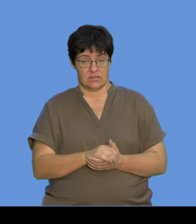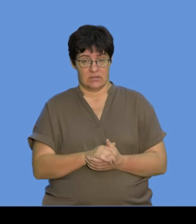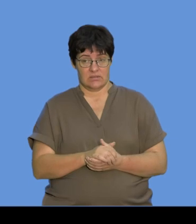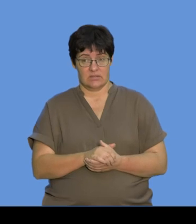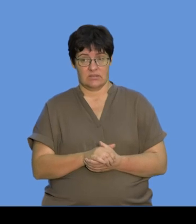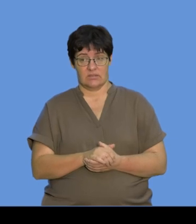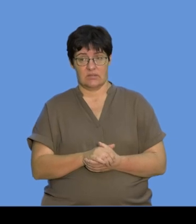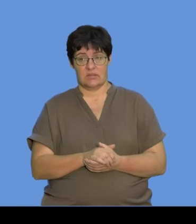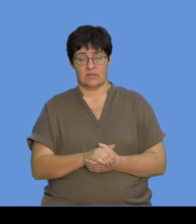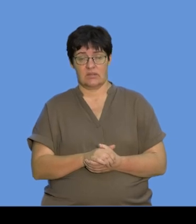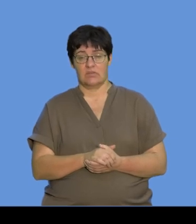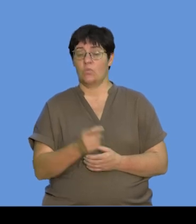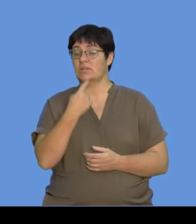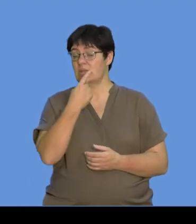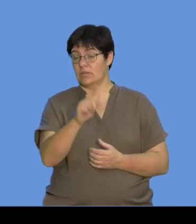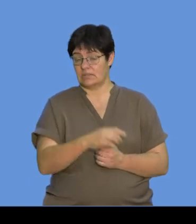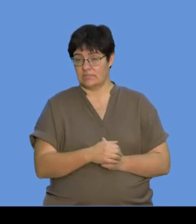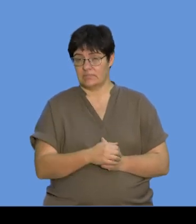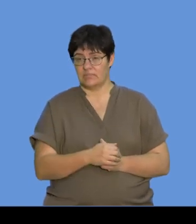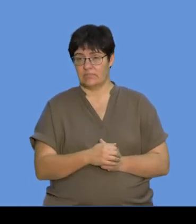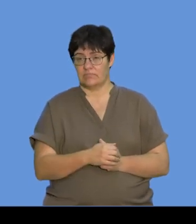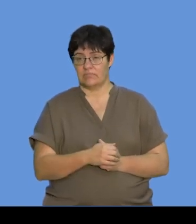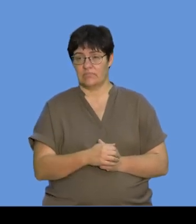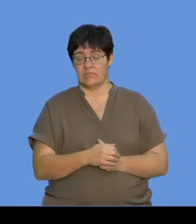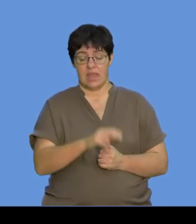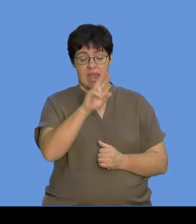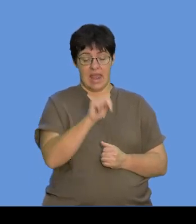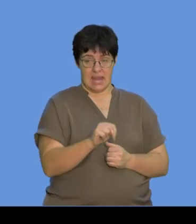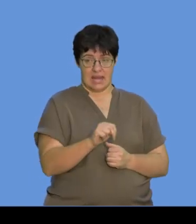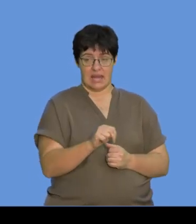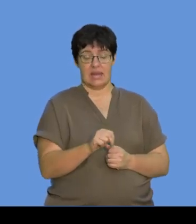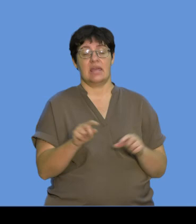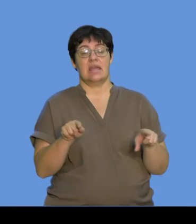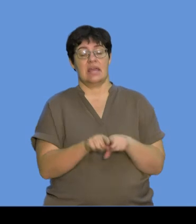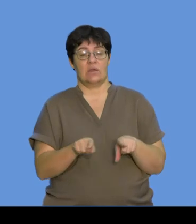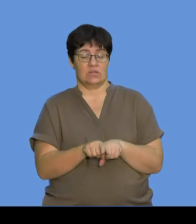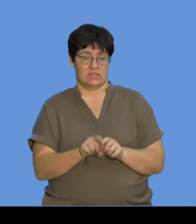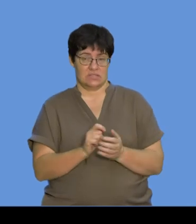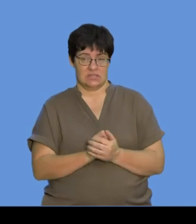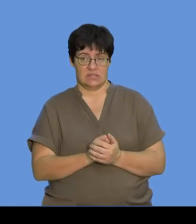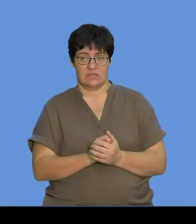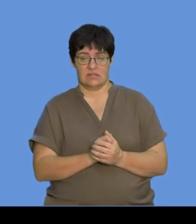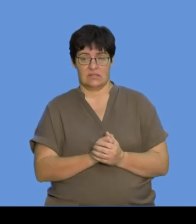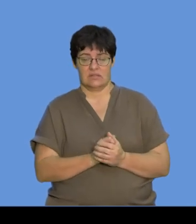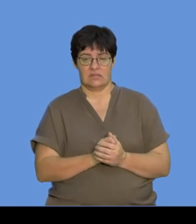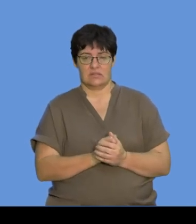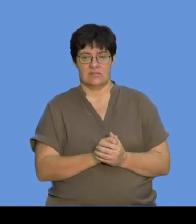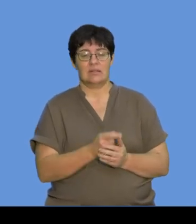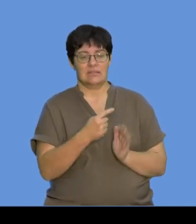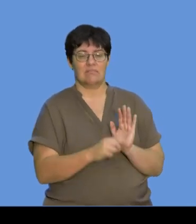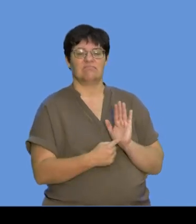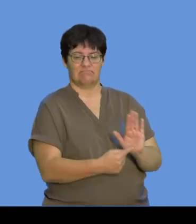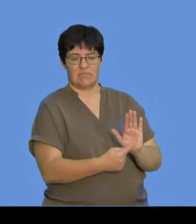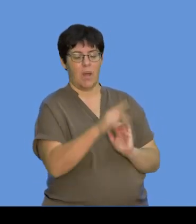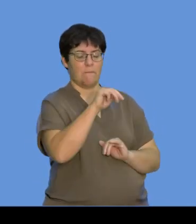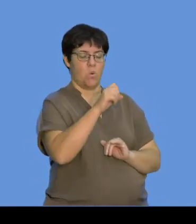okay, we are saying that moles, and sometimes we say number of moles, but actually this represents the moles,